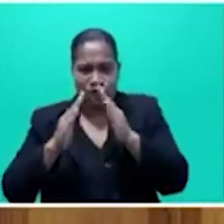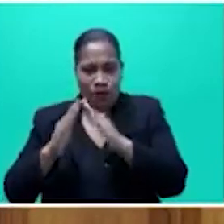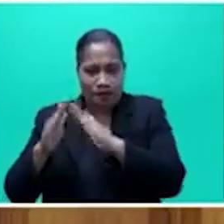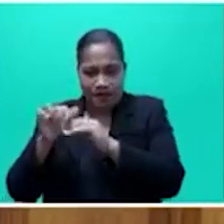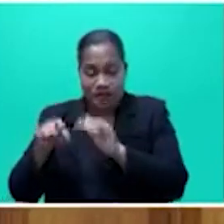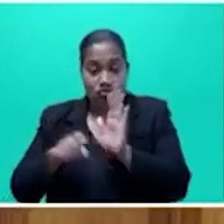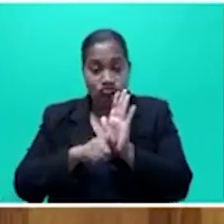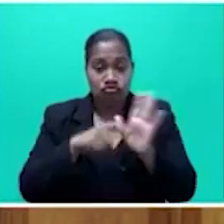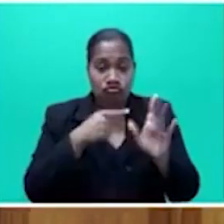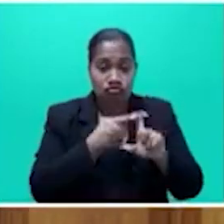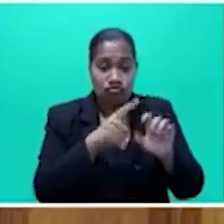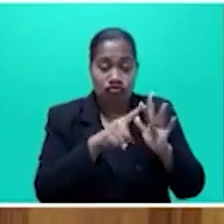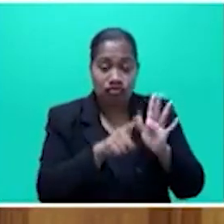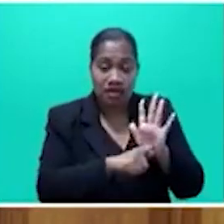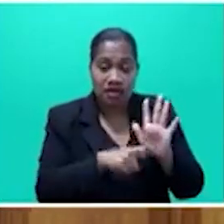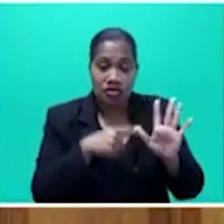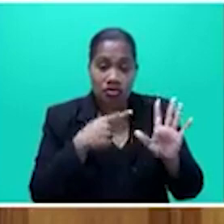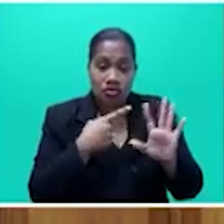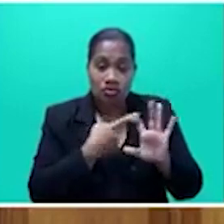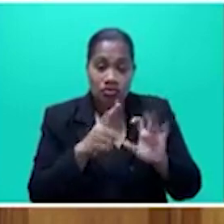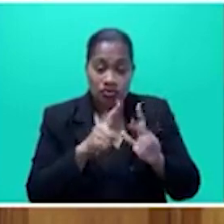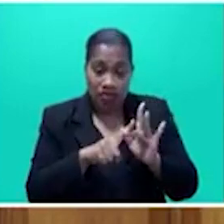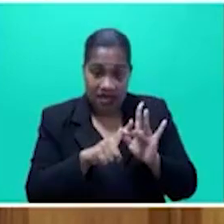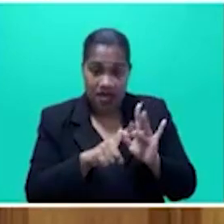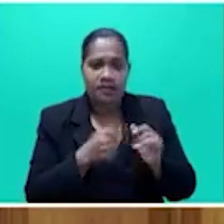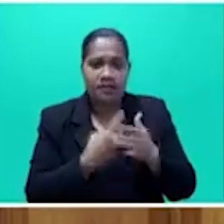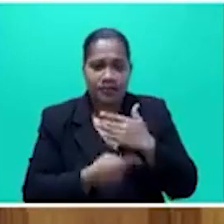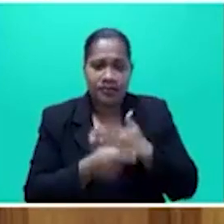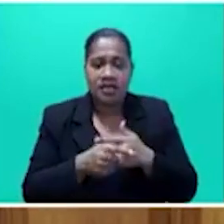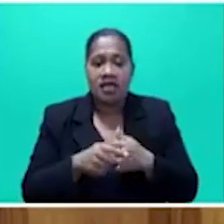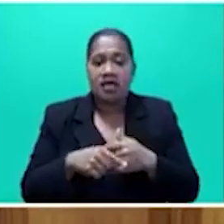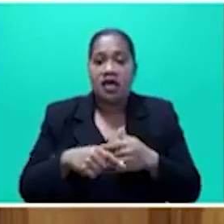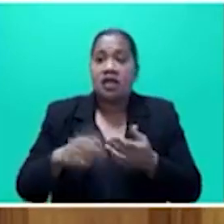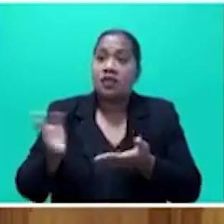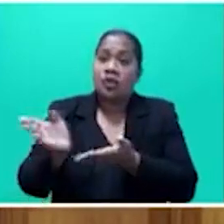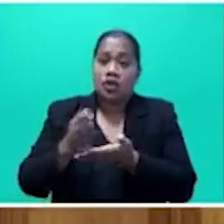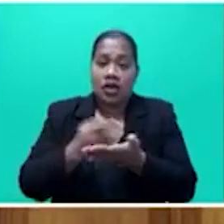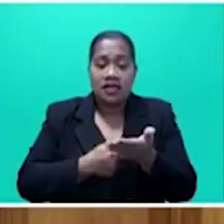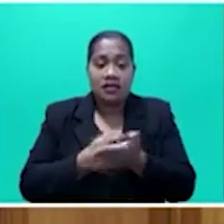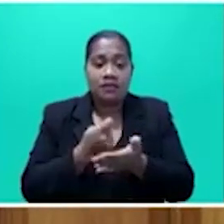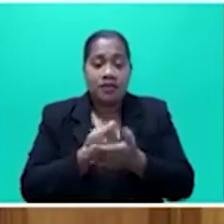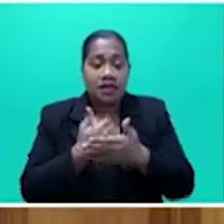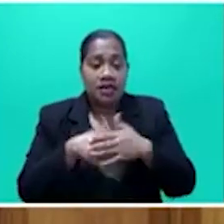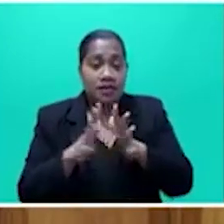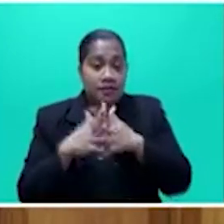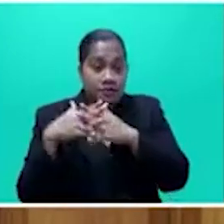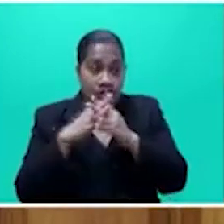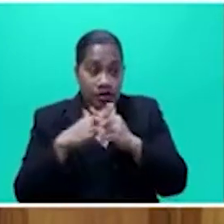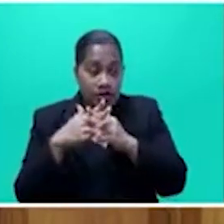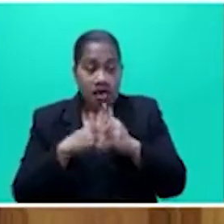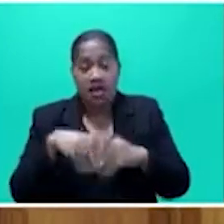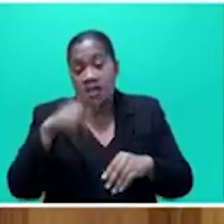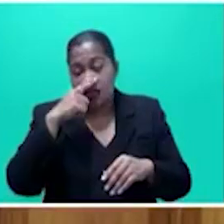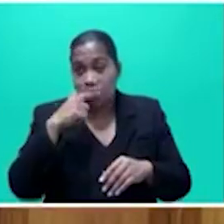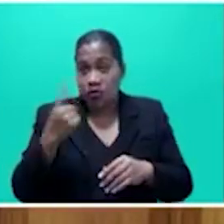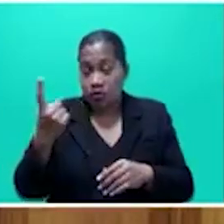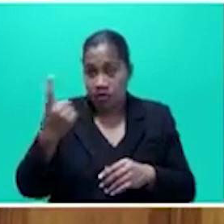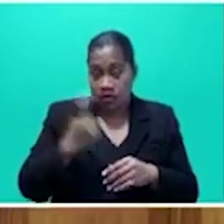Americans, and they would collect the payments up in America, out in America, and people would come to